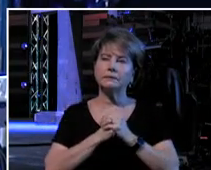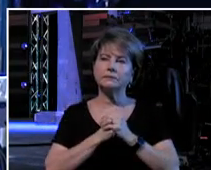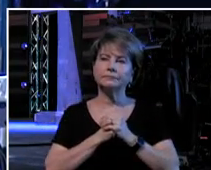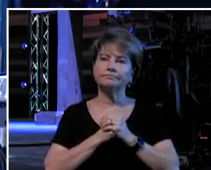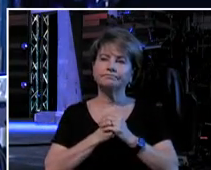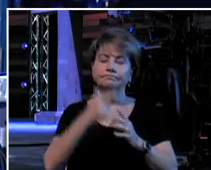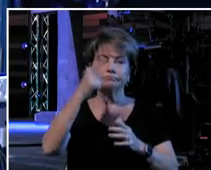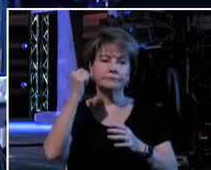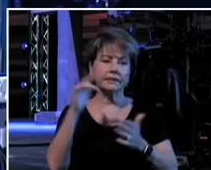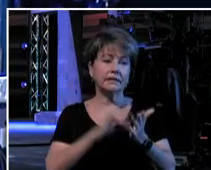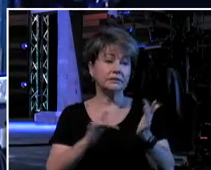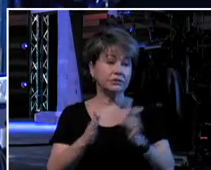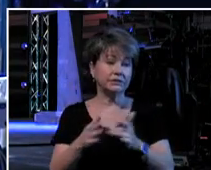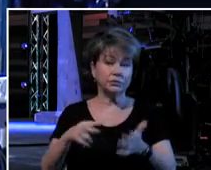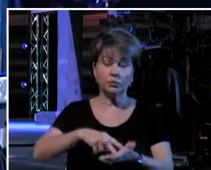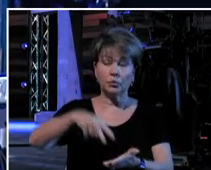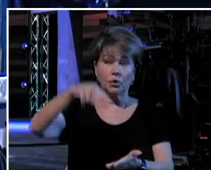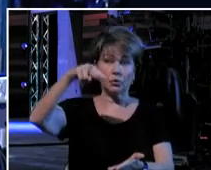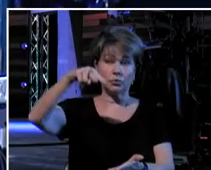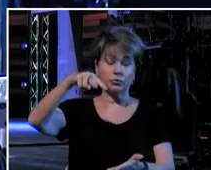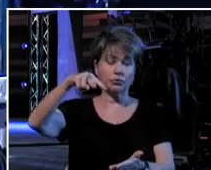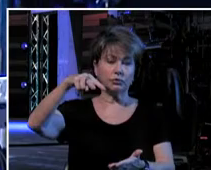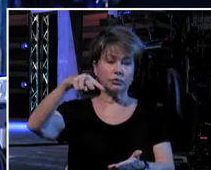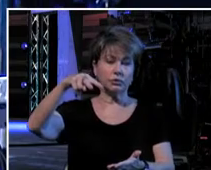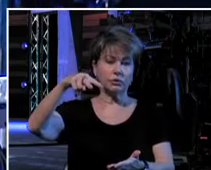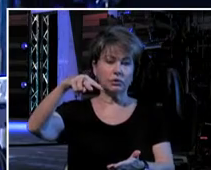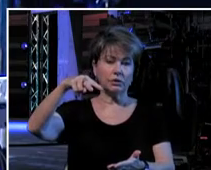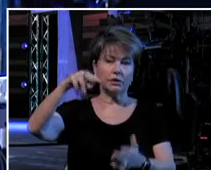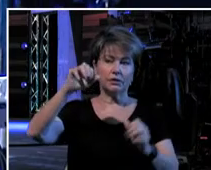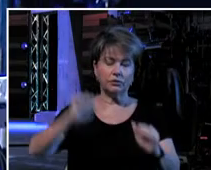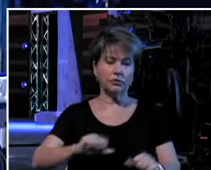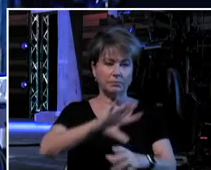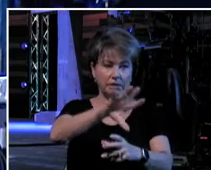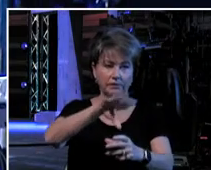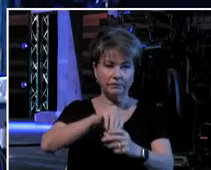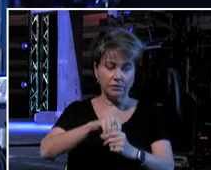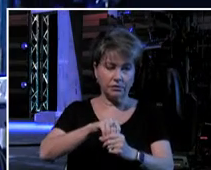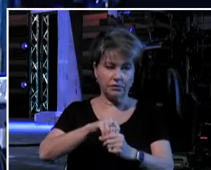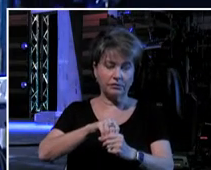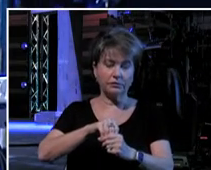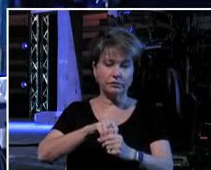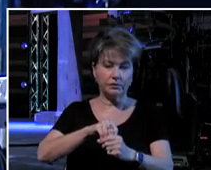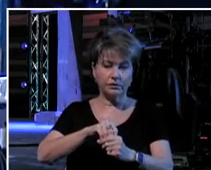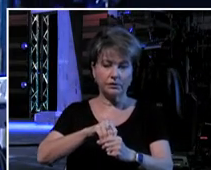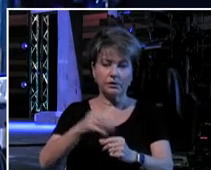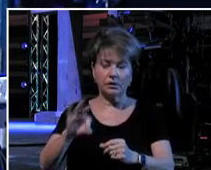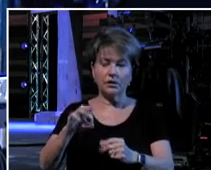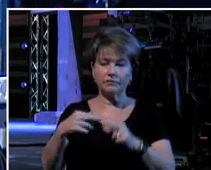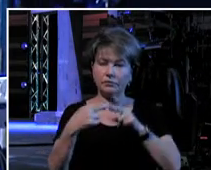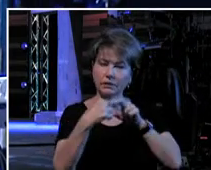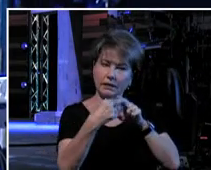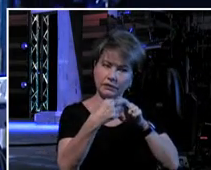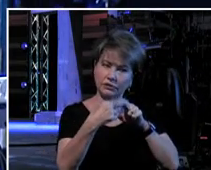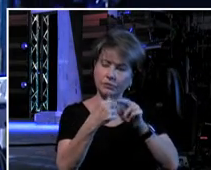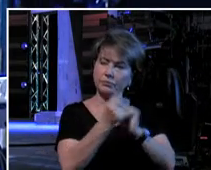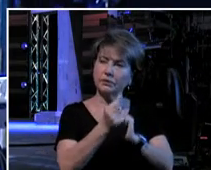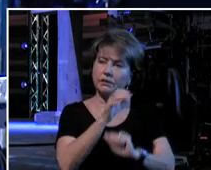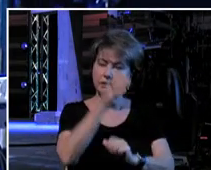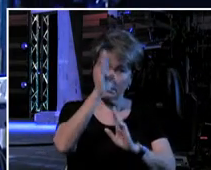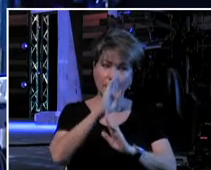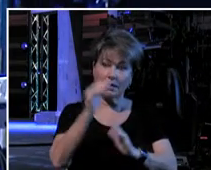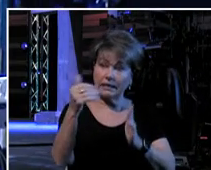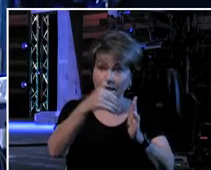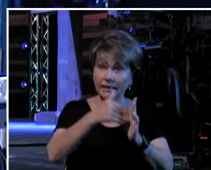because Jesus rose for you that you can be a part of a relationship with God again. You